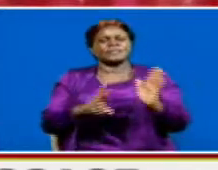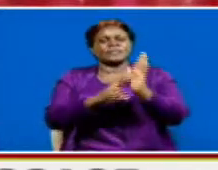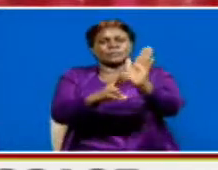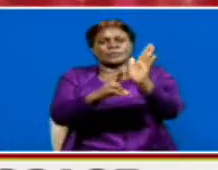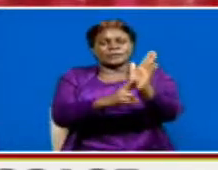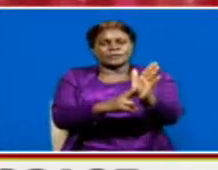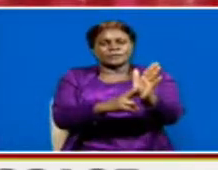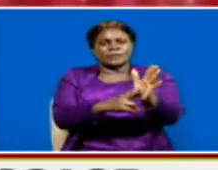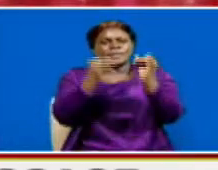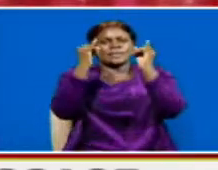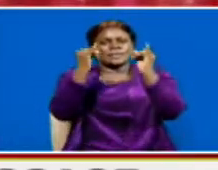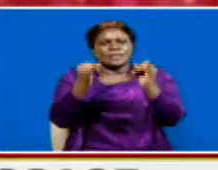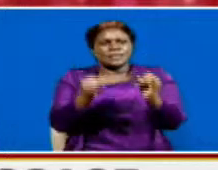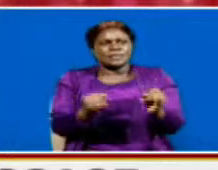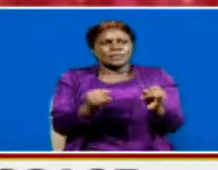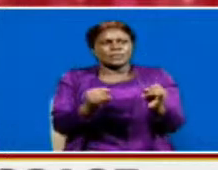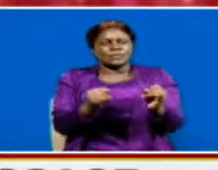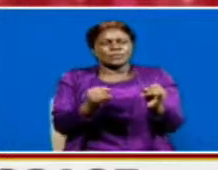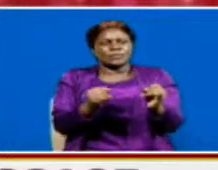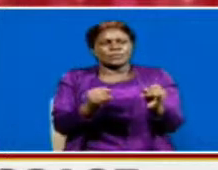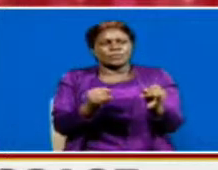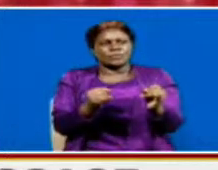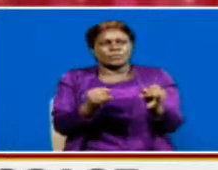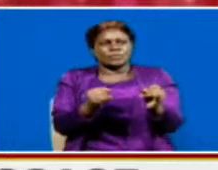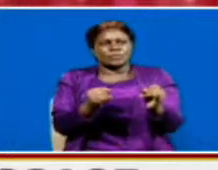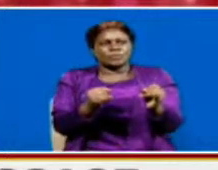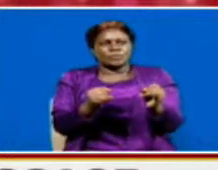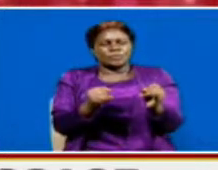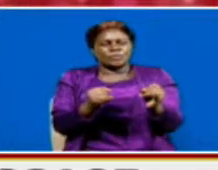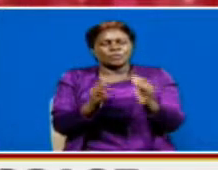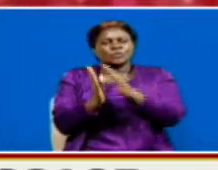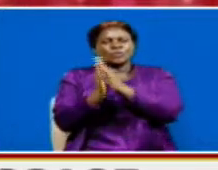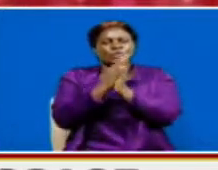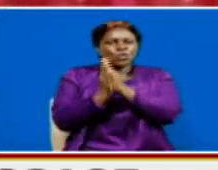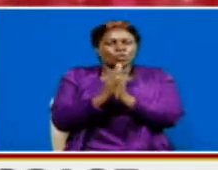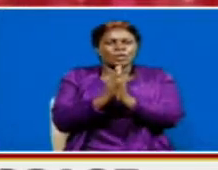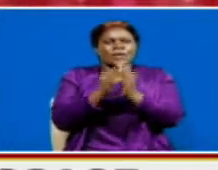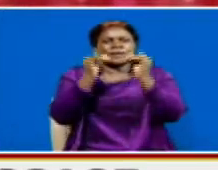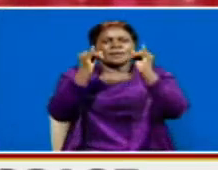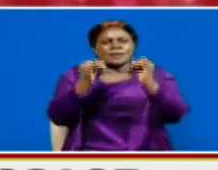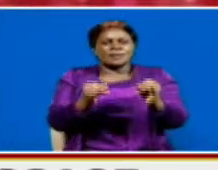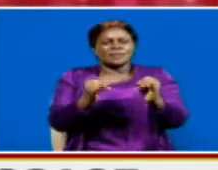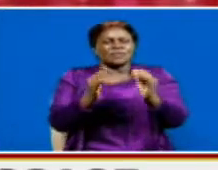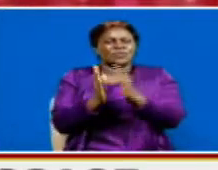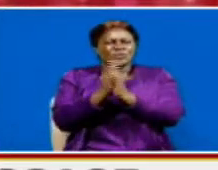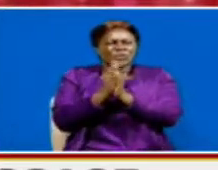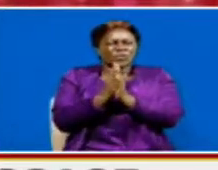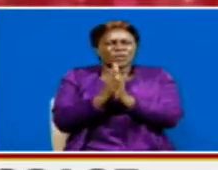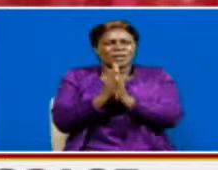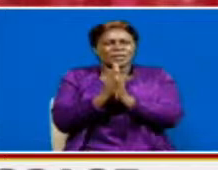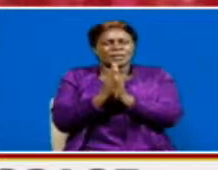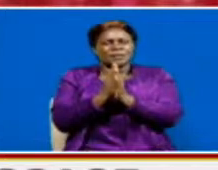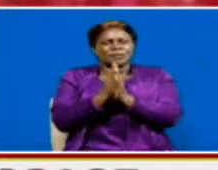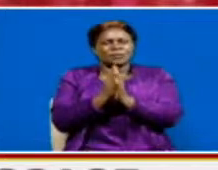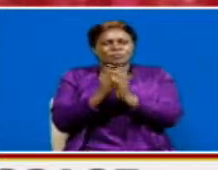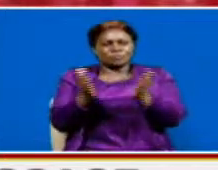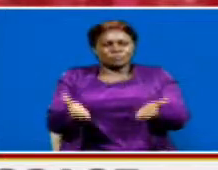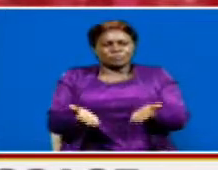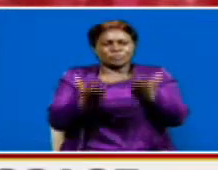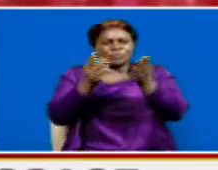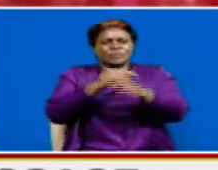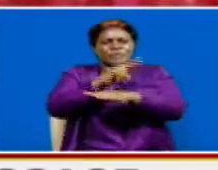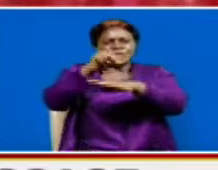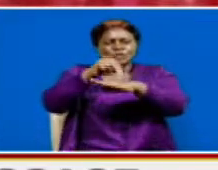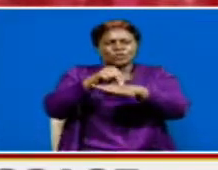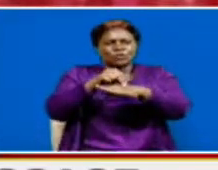represents the new branding, the new profile, the new narrative to propel the